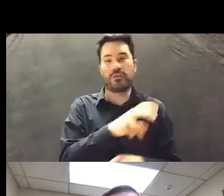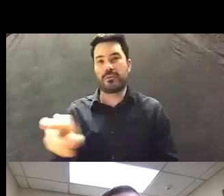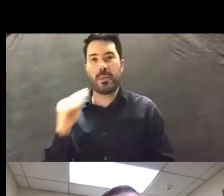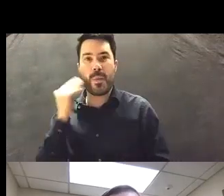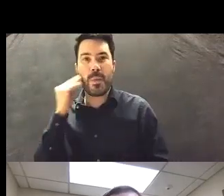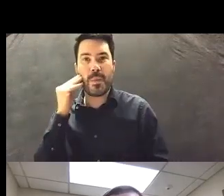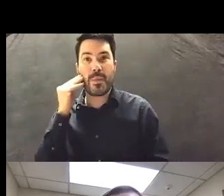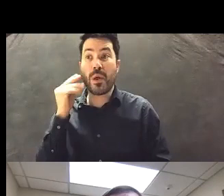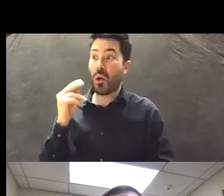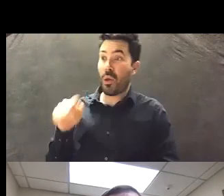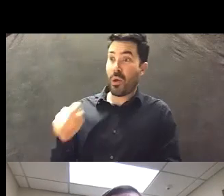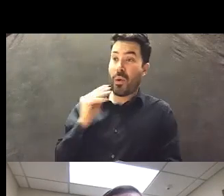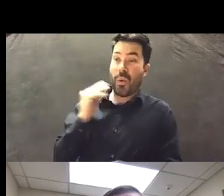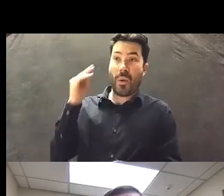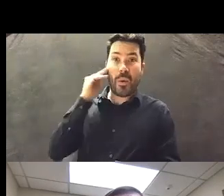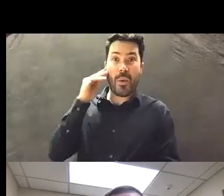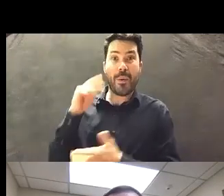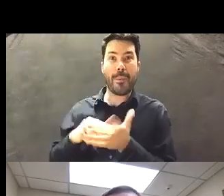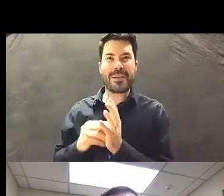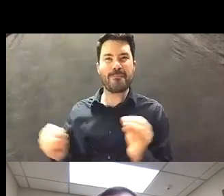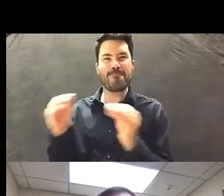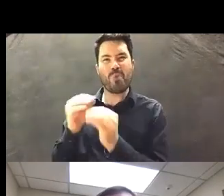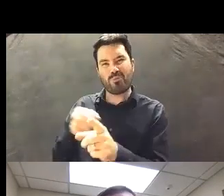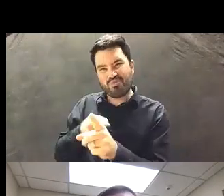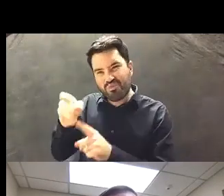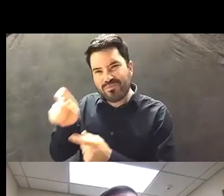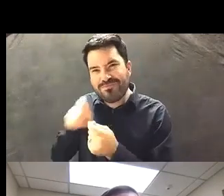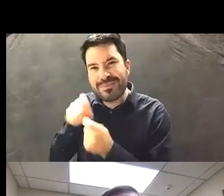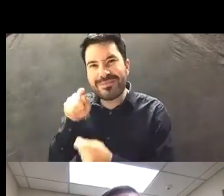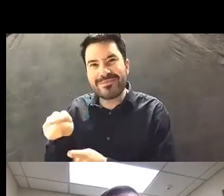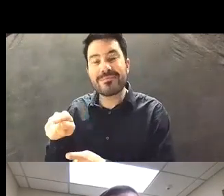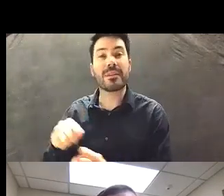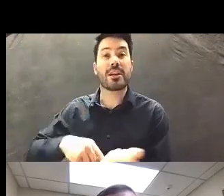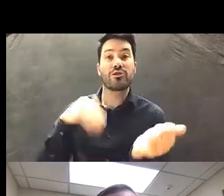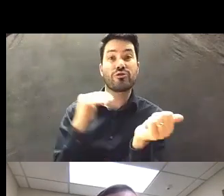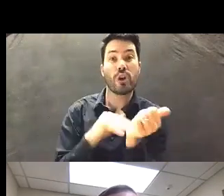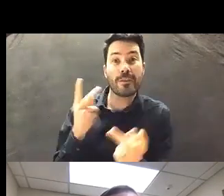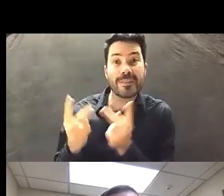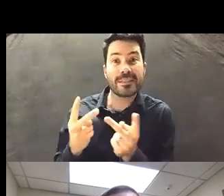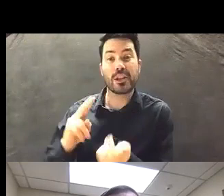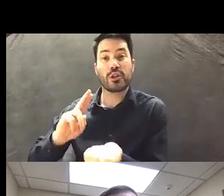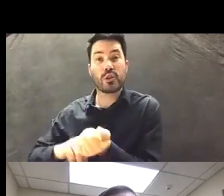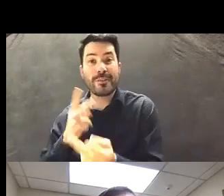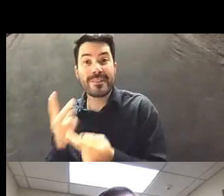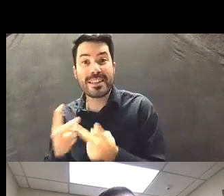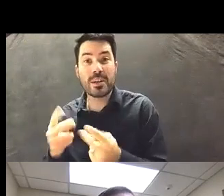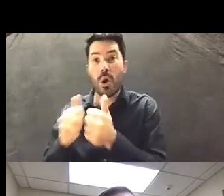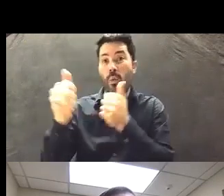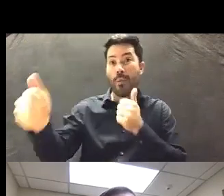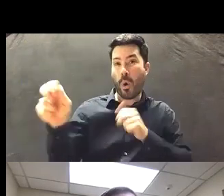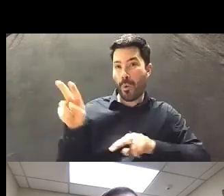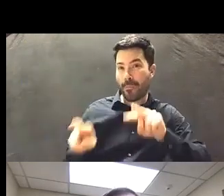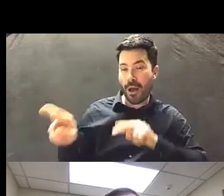ability to provide higher acuity care. It includes provider and nurse visits, remote monitoring, medical equipment, labs,